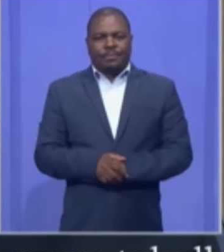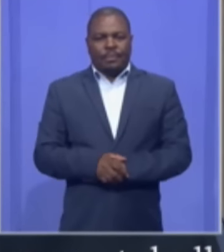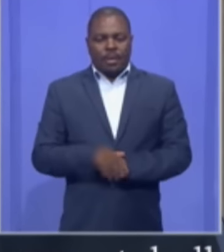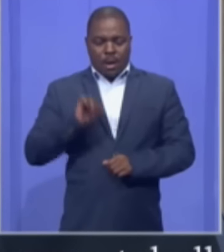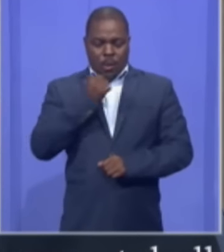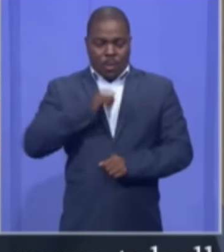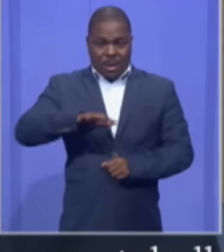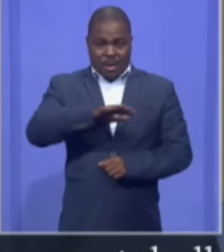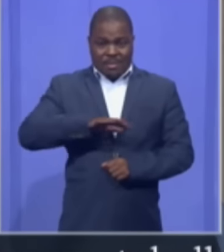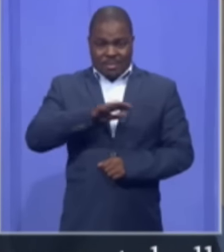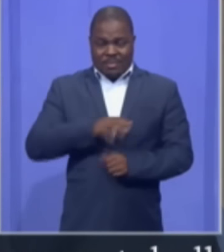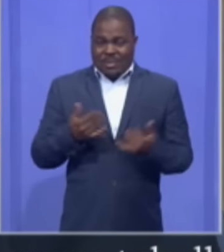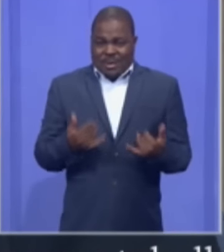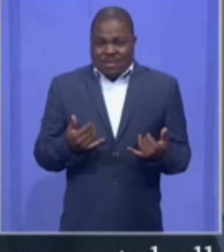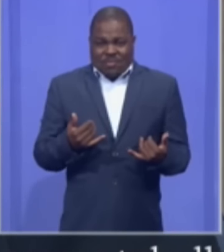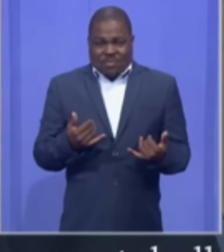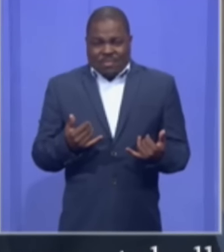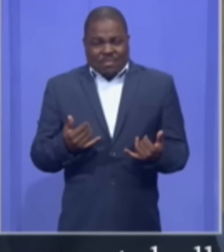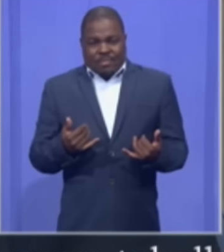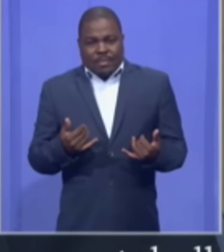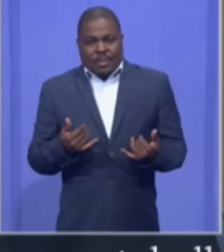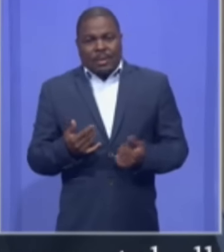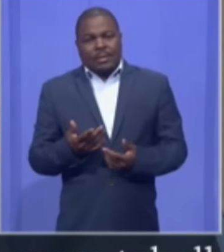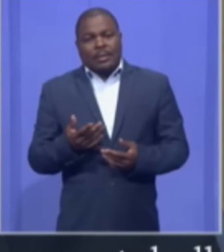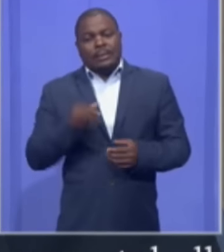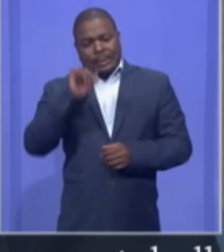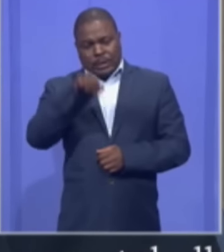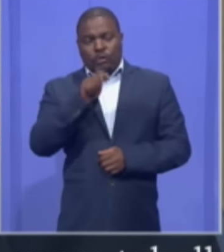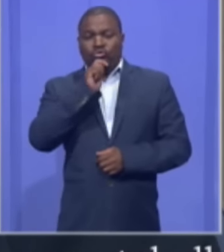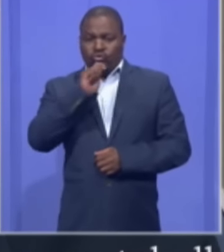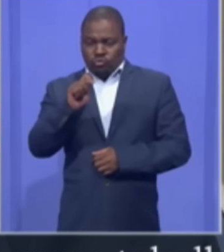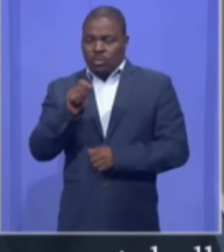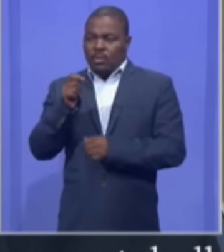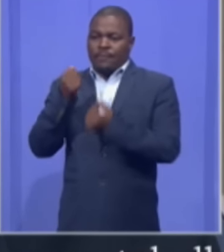rona gone e nnile le seabe go